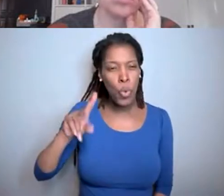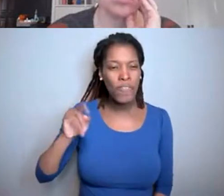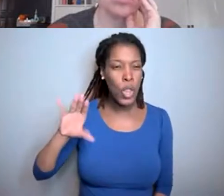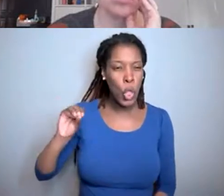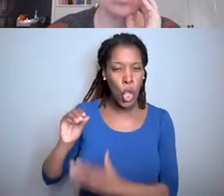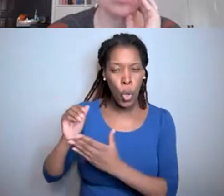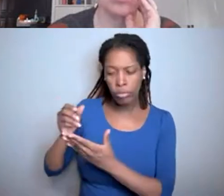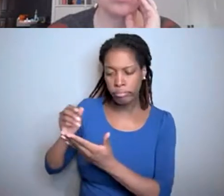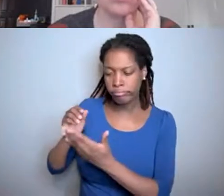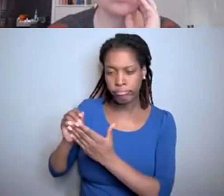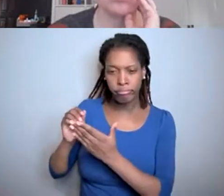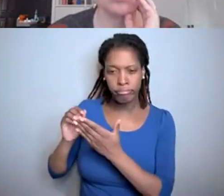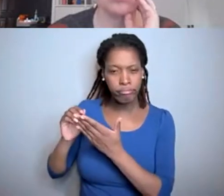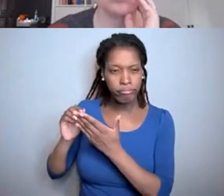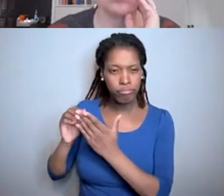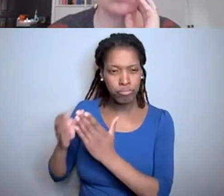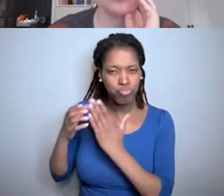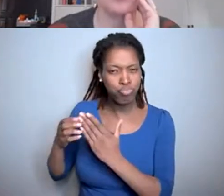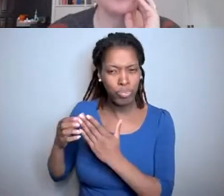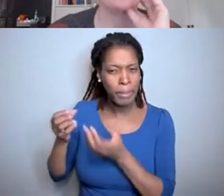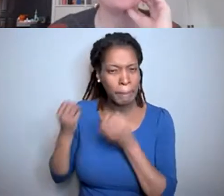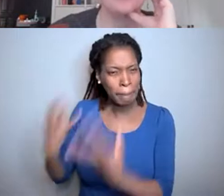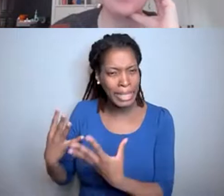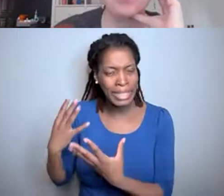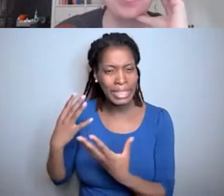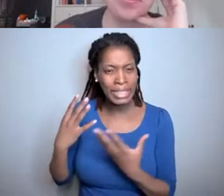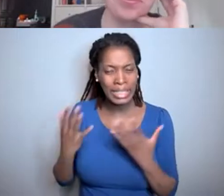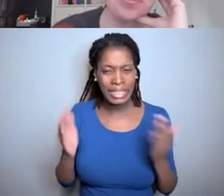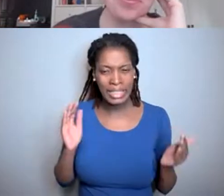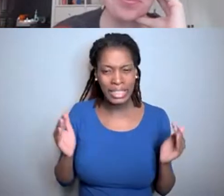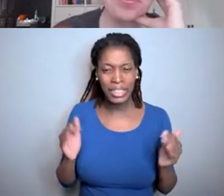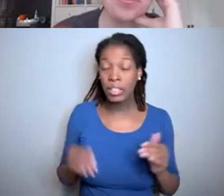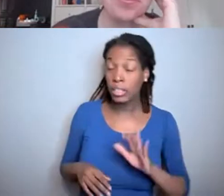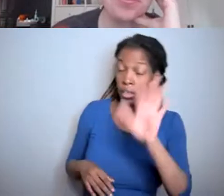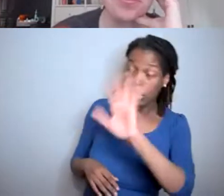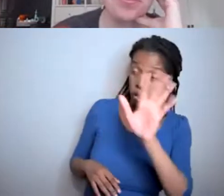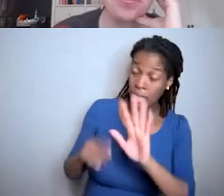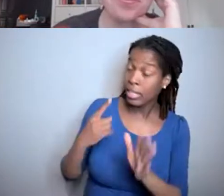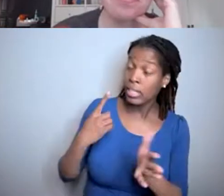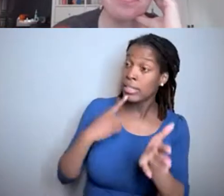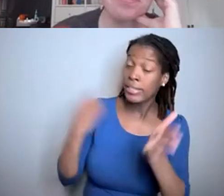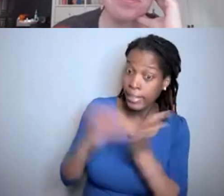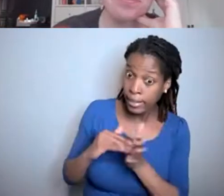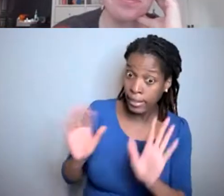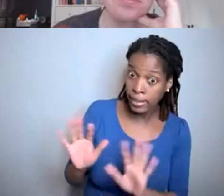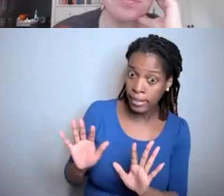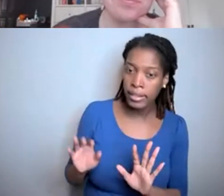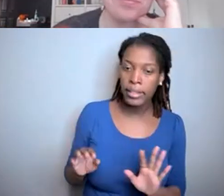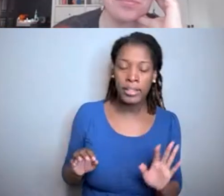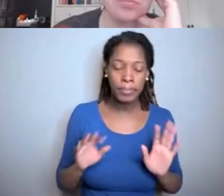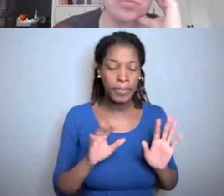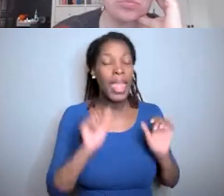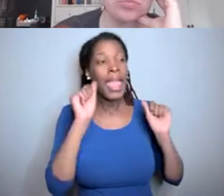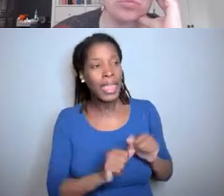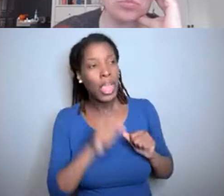yes read that to me one more time can you speak more about or sorry can you speak